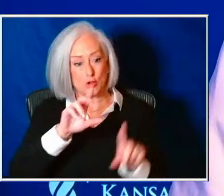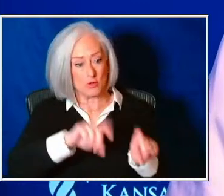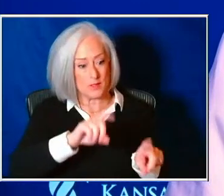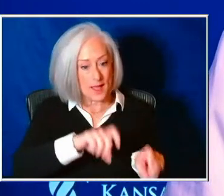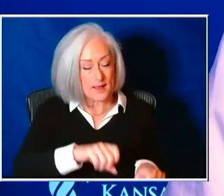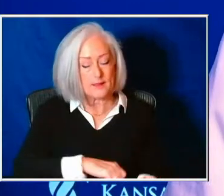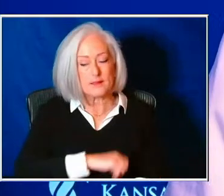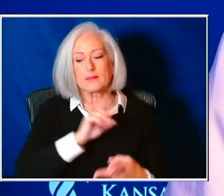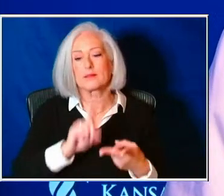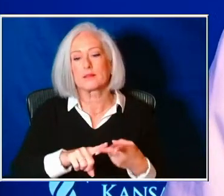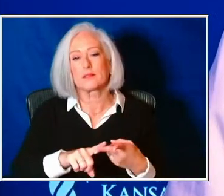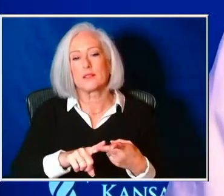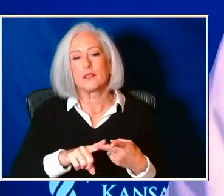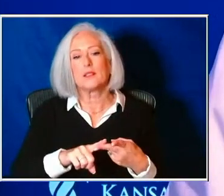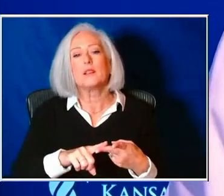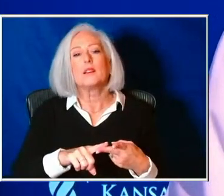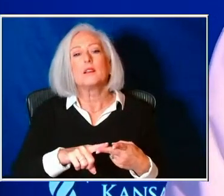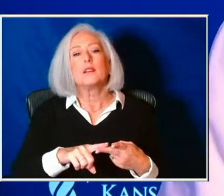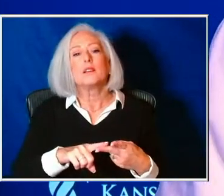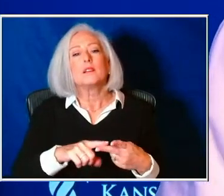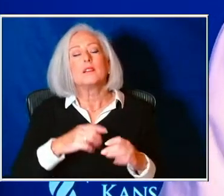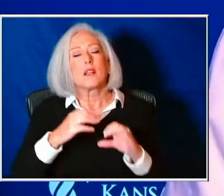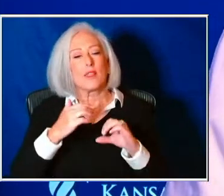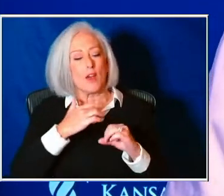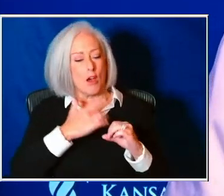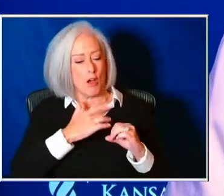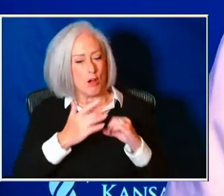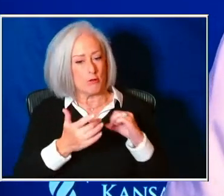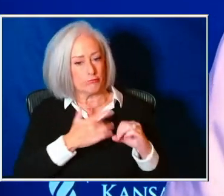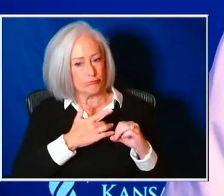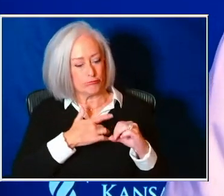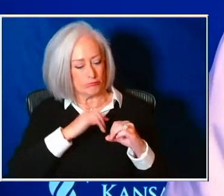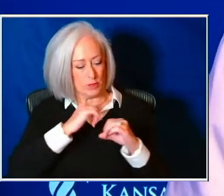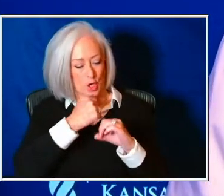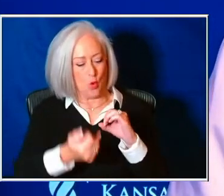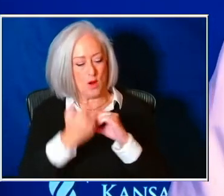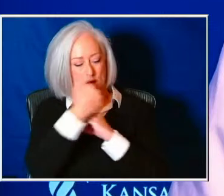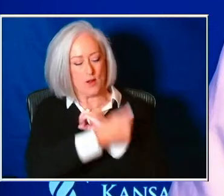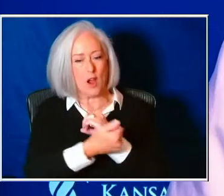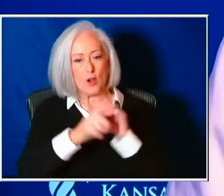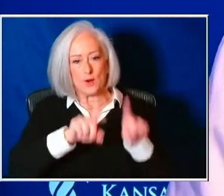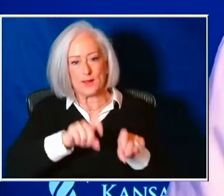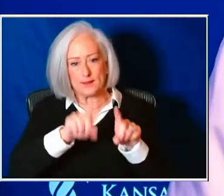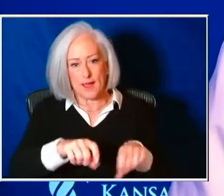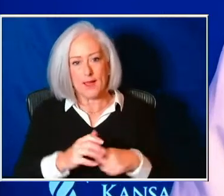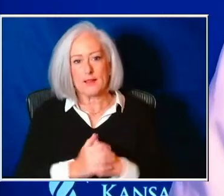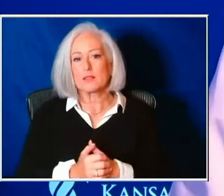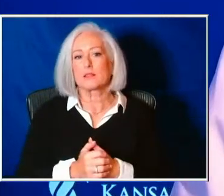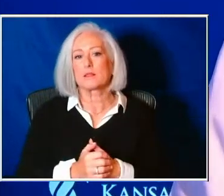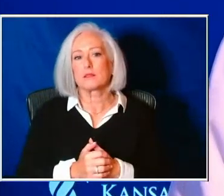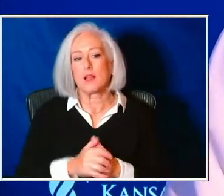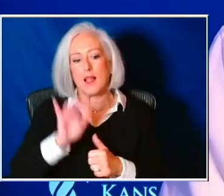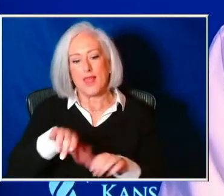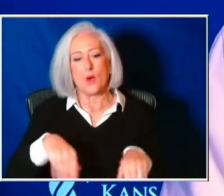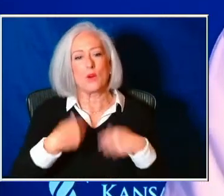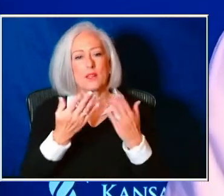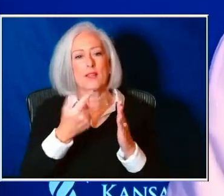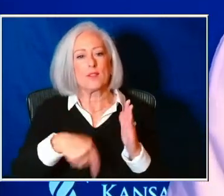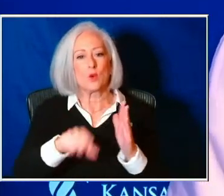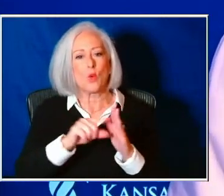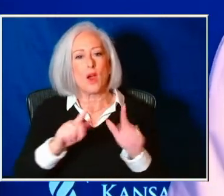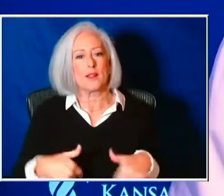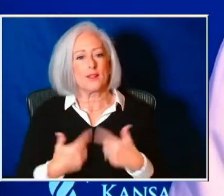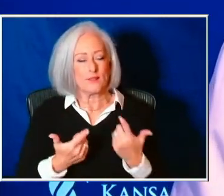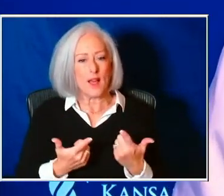things in the future will continue to save and give you quality of life, and of course, those preventive measures